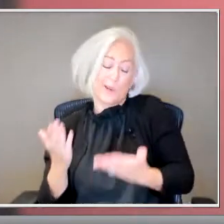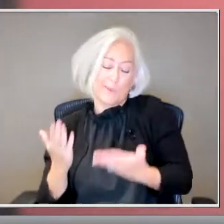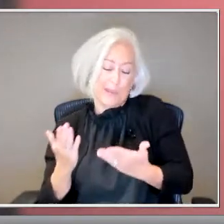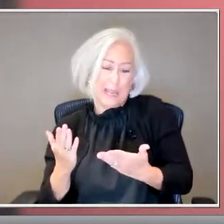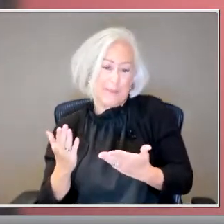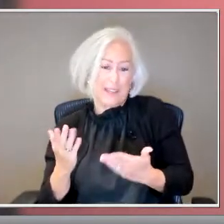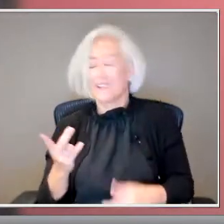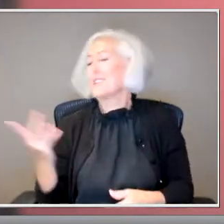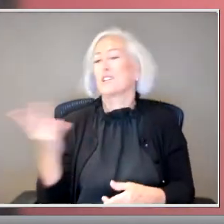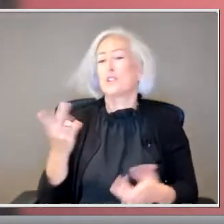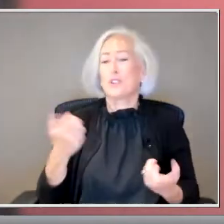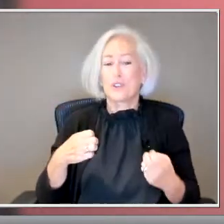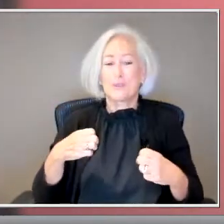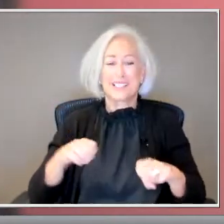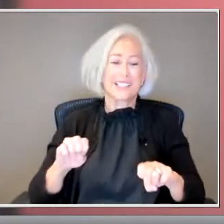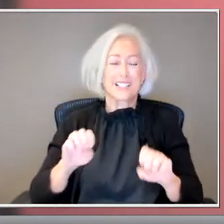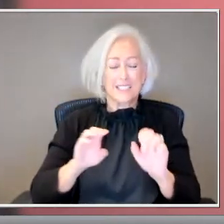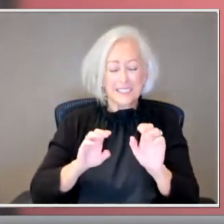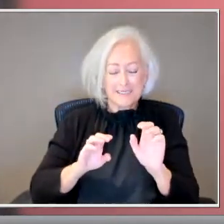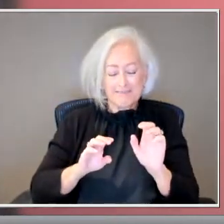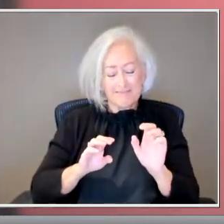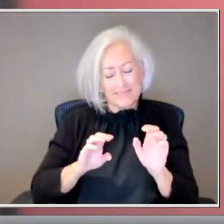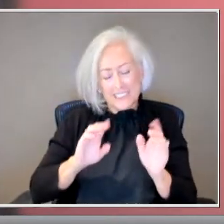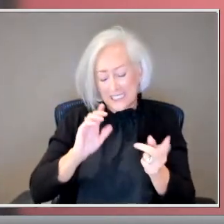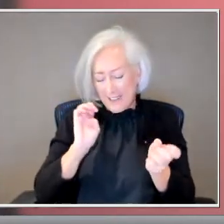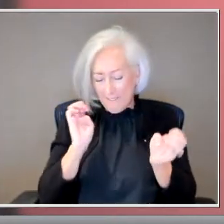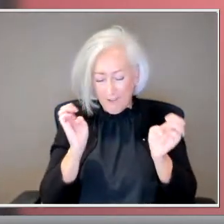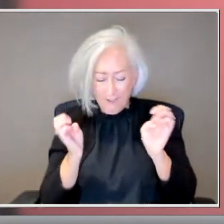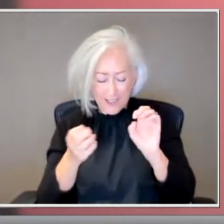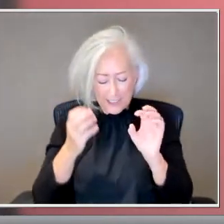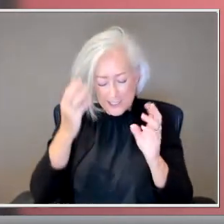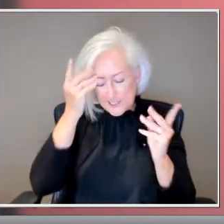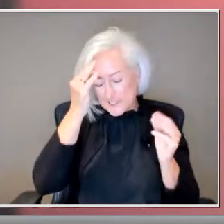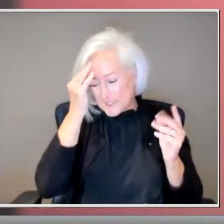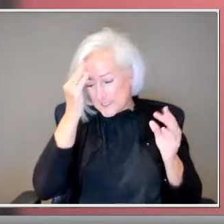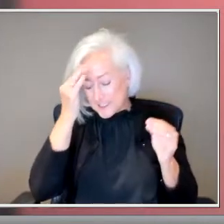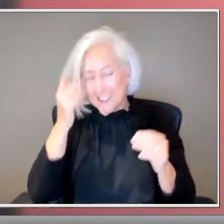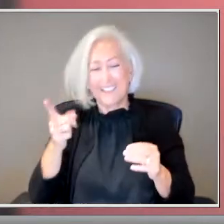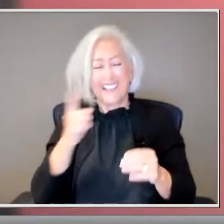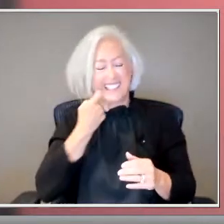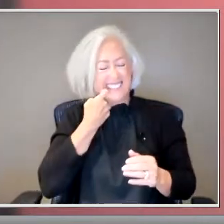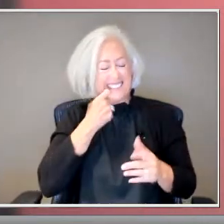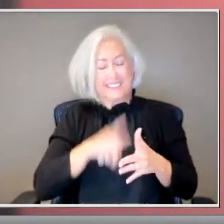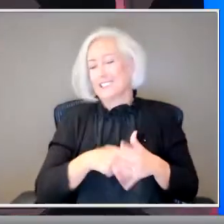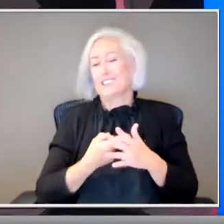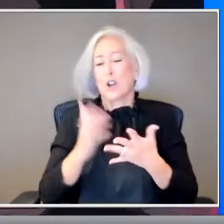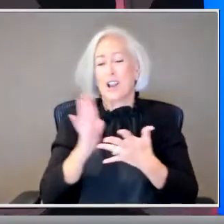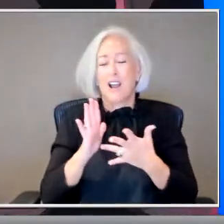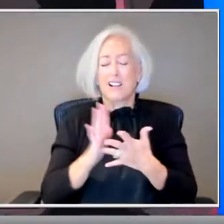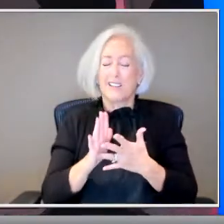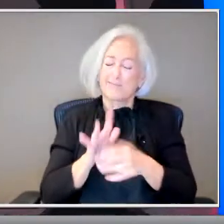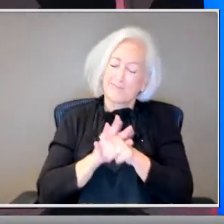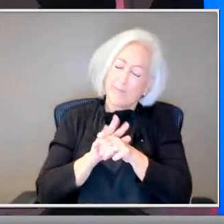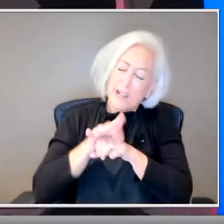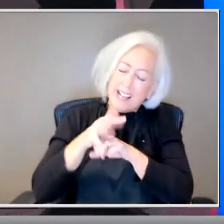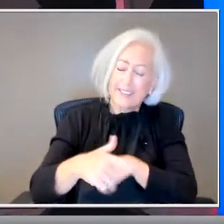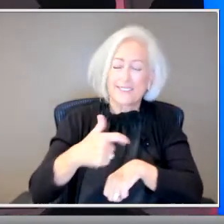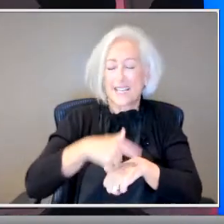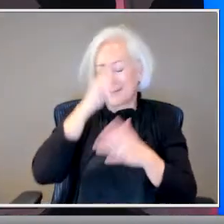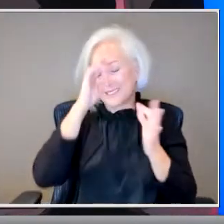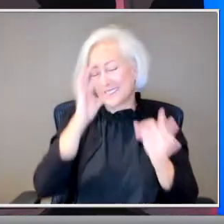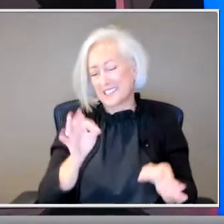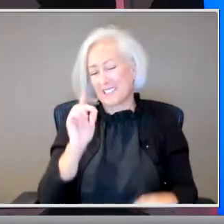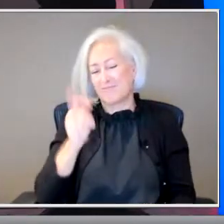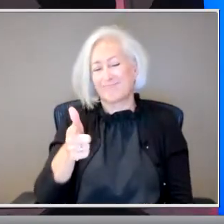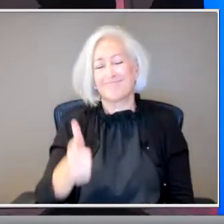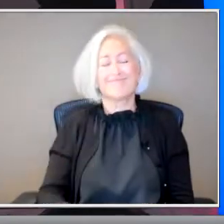One of them wants to go into finance, but they just started their high school. We'll see. Plenty of time. Plenty of time. Plenty of time. Thank you so much